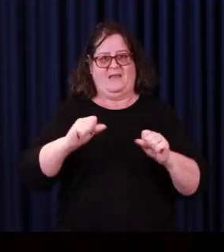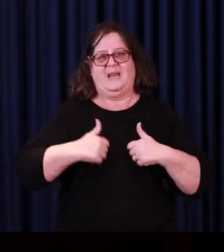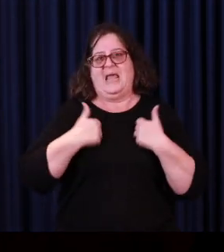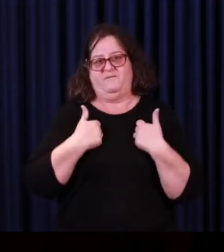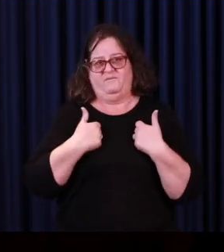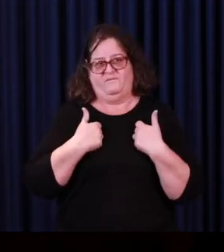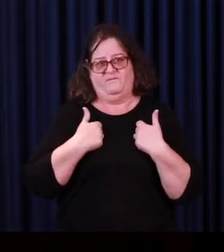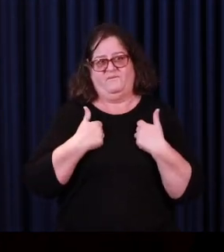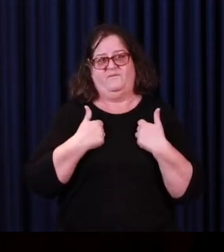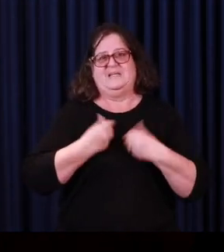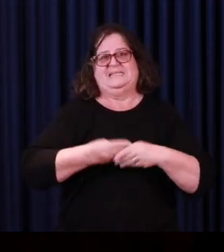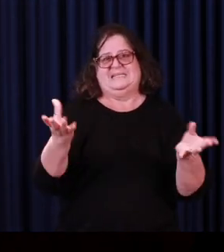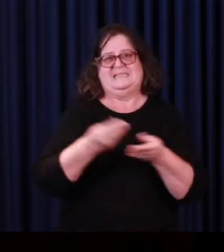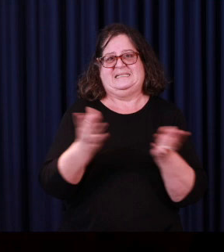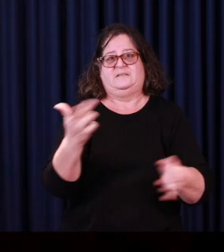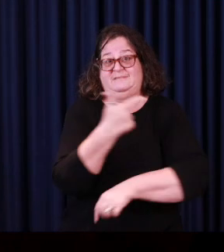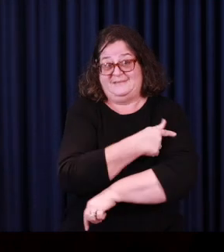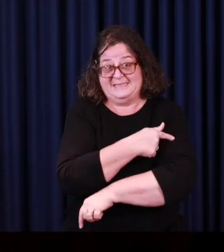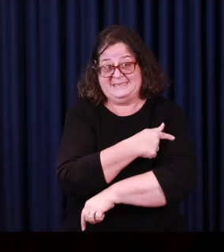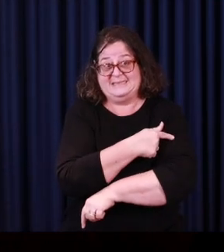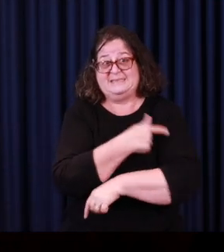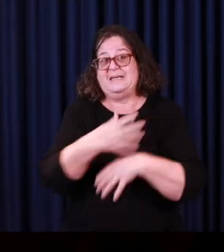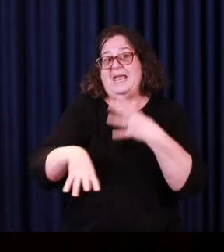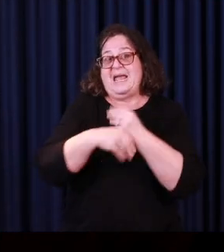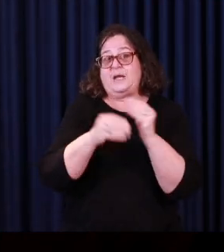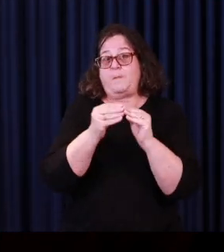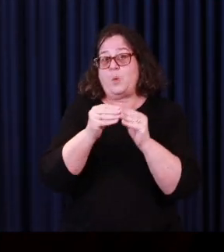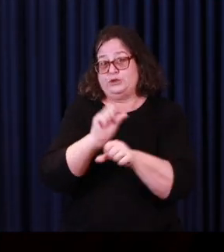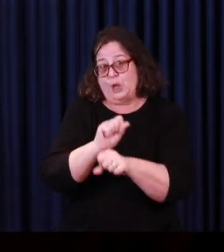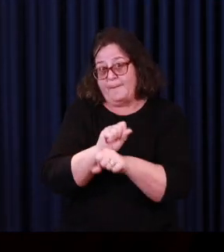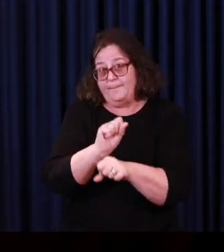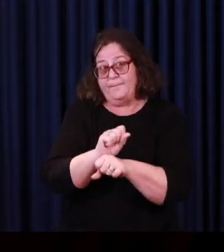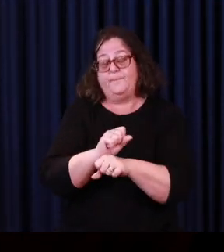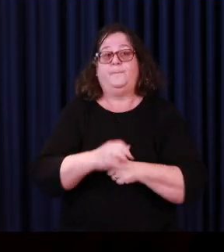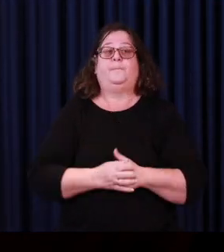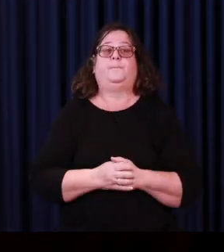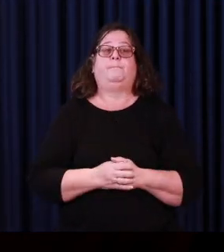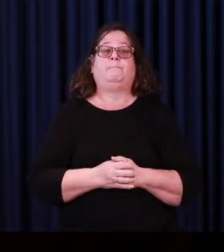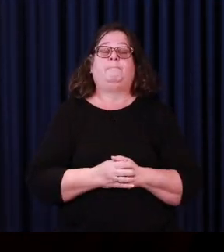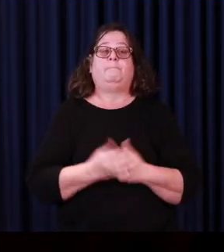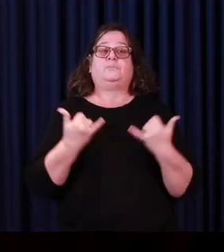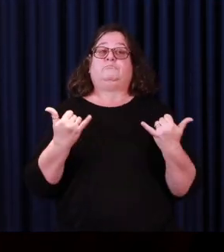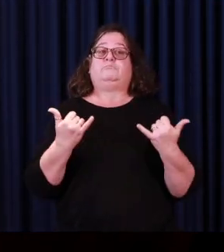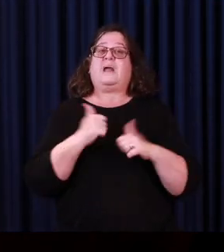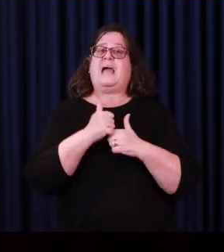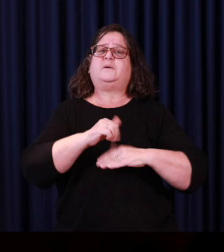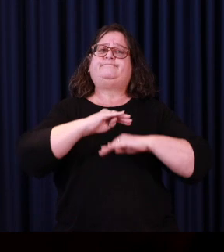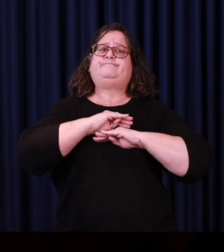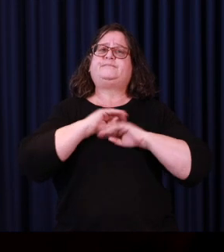vaccine, and adding jobs. And in meeting these challenges, no state is